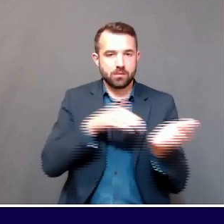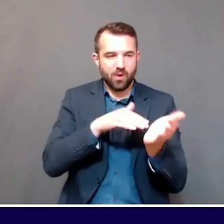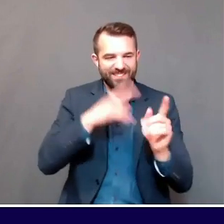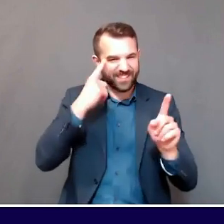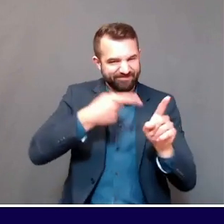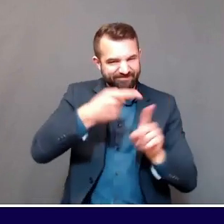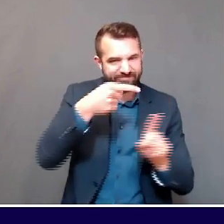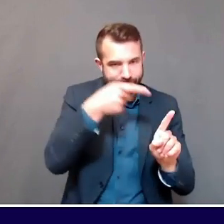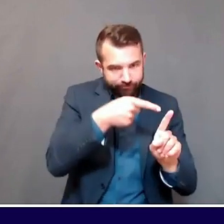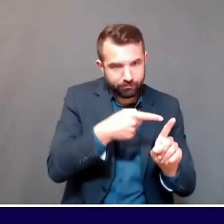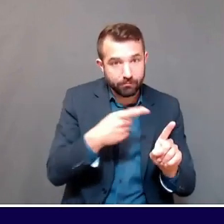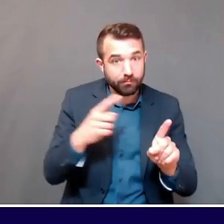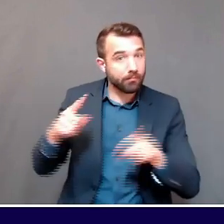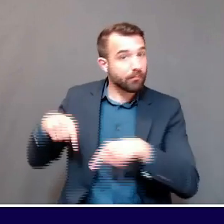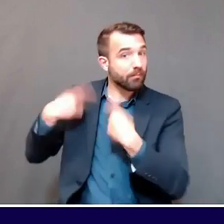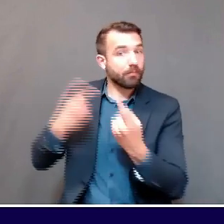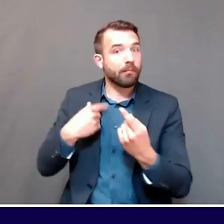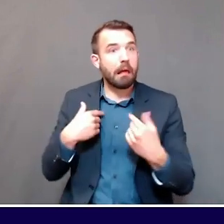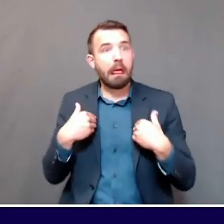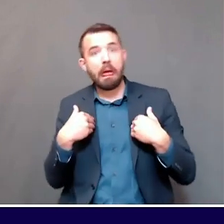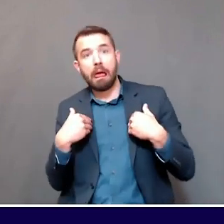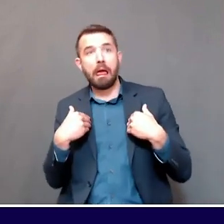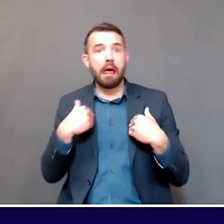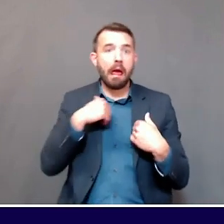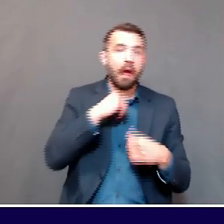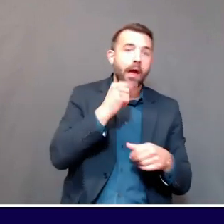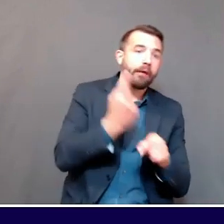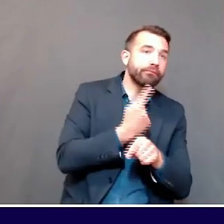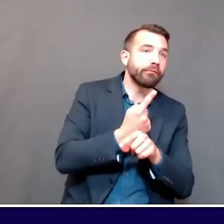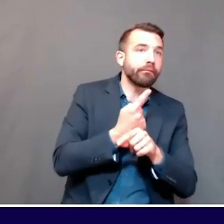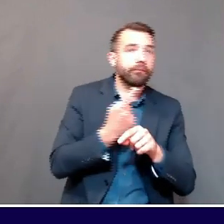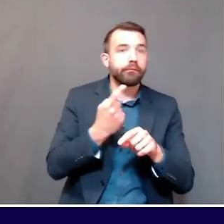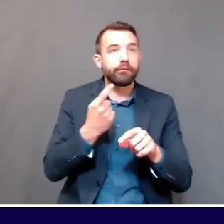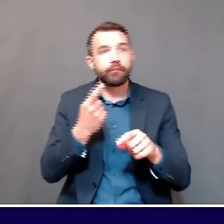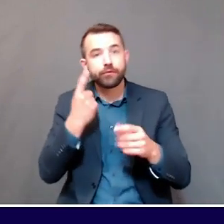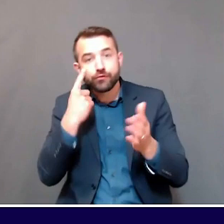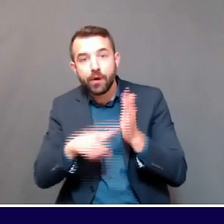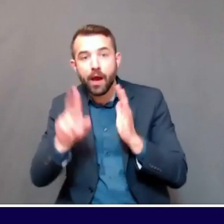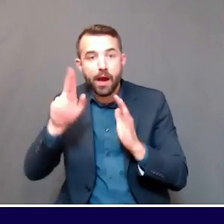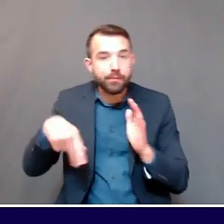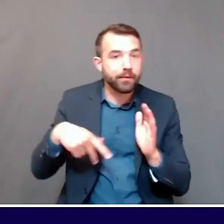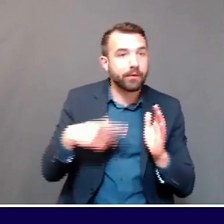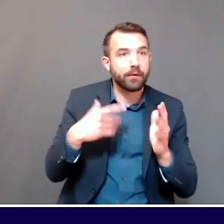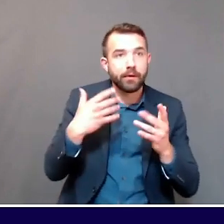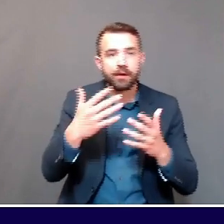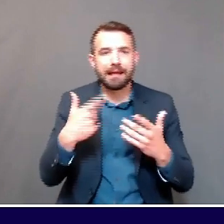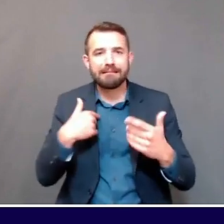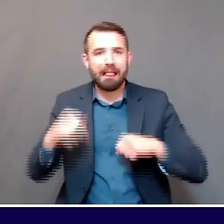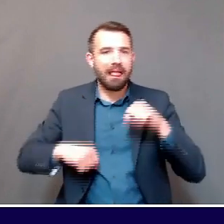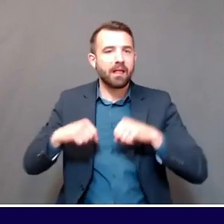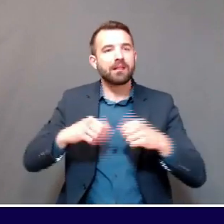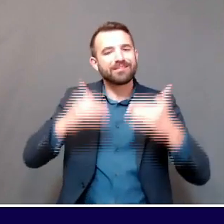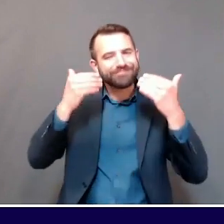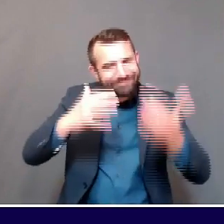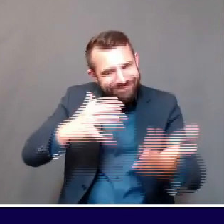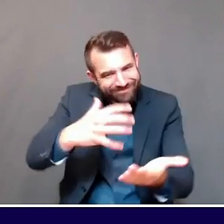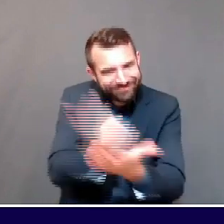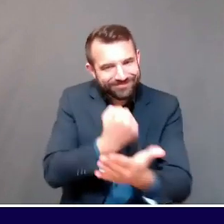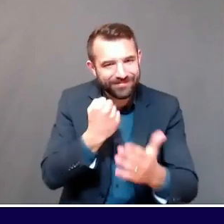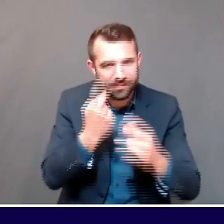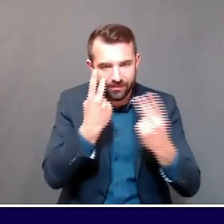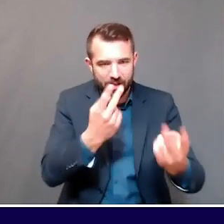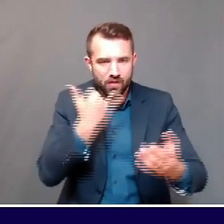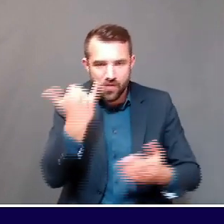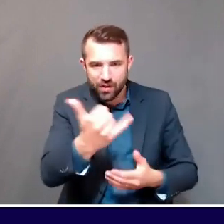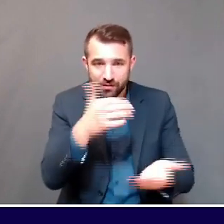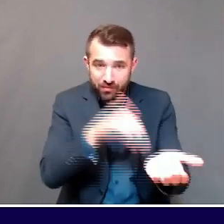child visits because you've been concerned about COVID-19, now is the best time to call your doctor's office